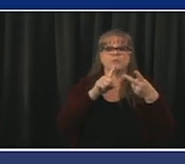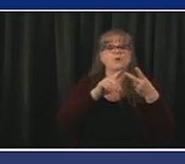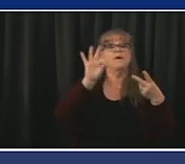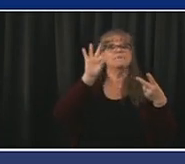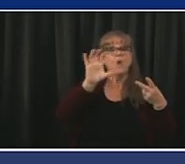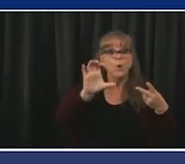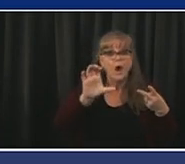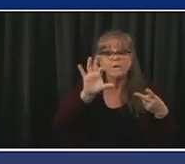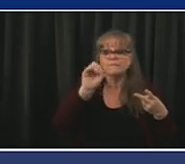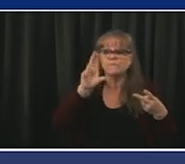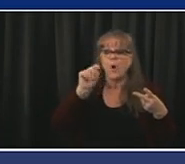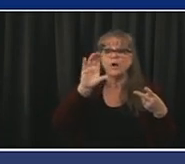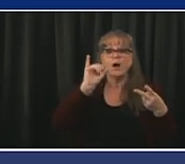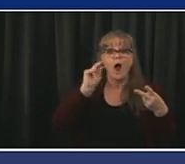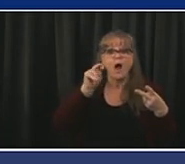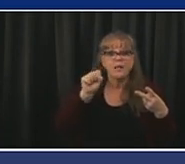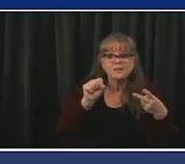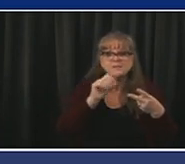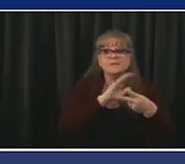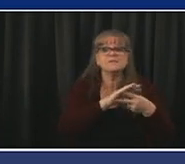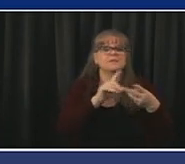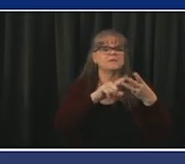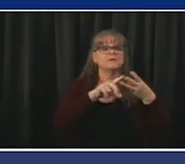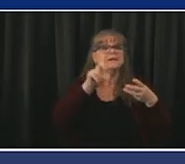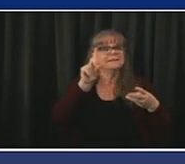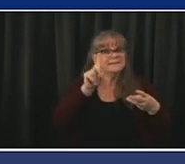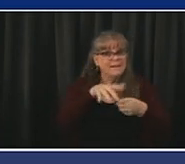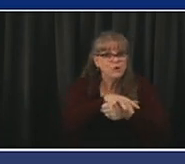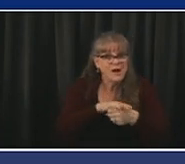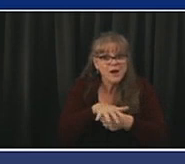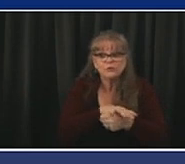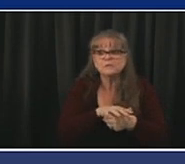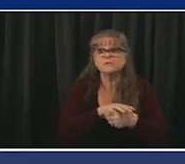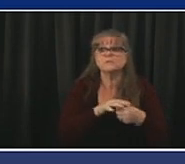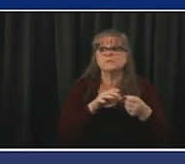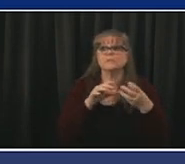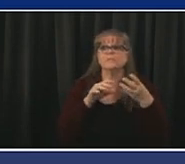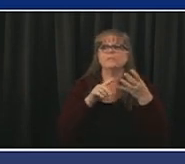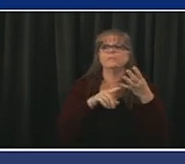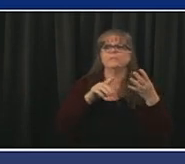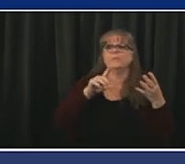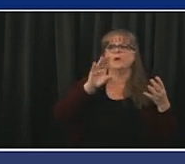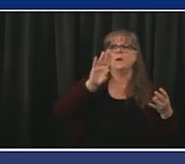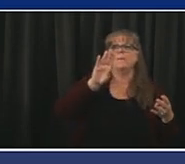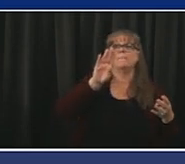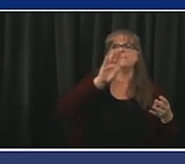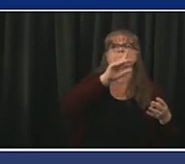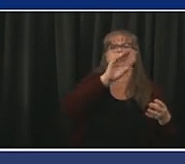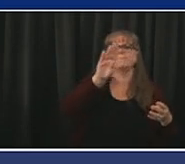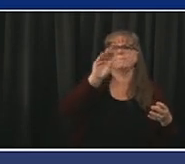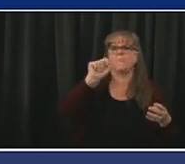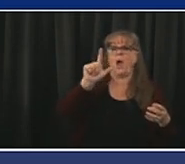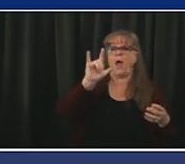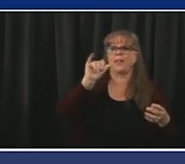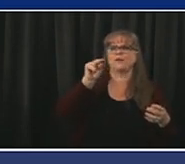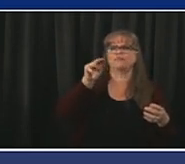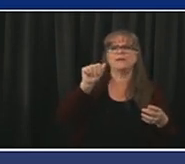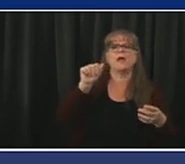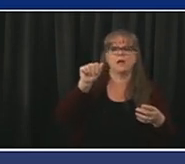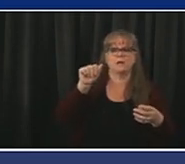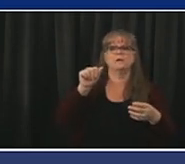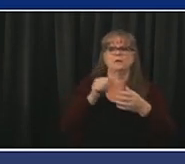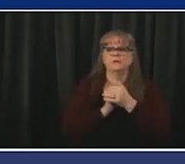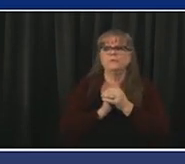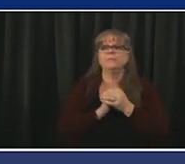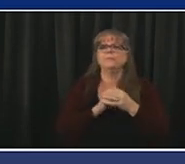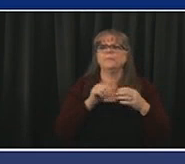Then down in Denver for the Ball Arena. Appreciate everything City of Denver's doing there. And then with Adams County for Dick's Sporting Goods.